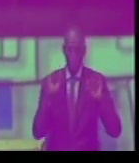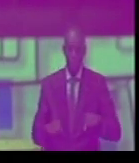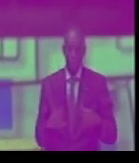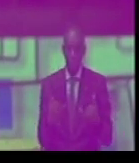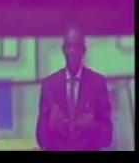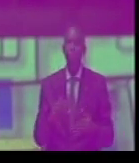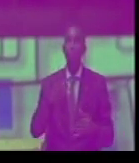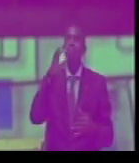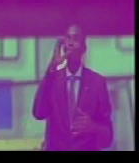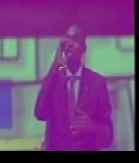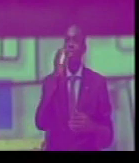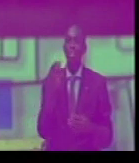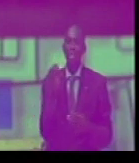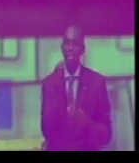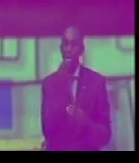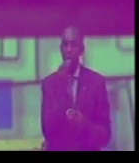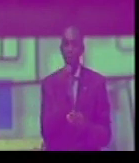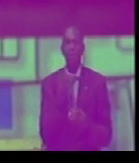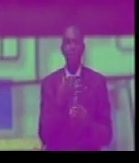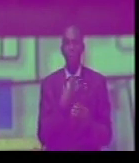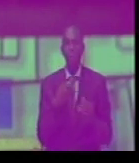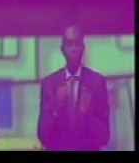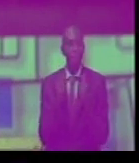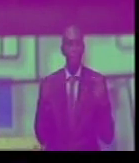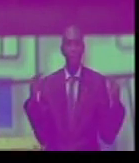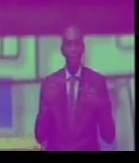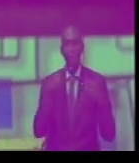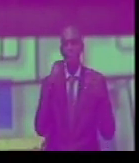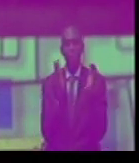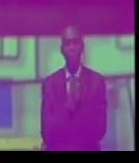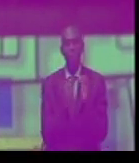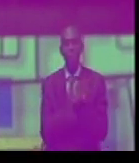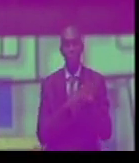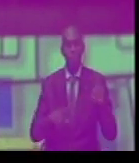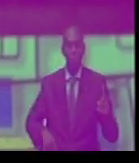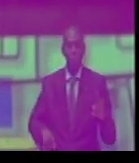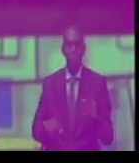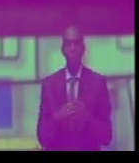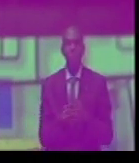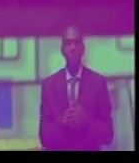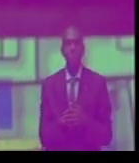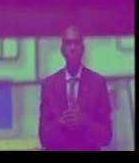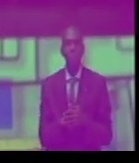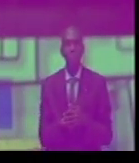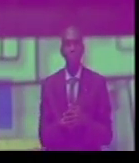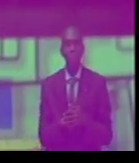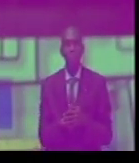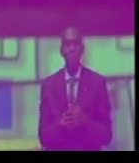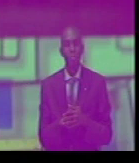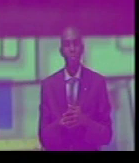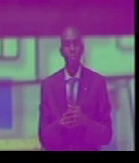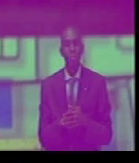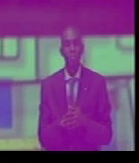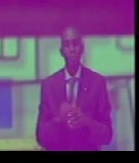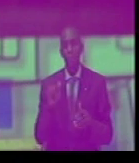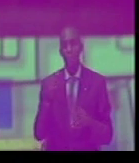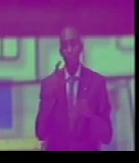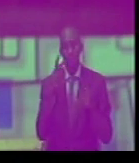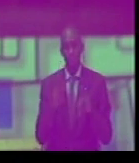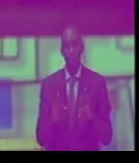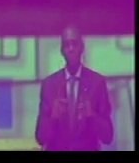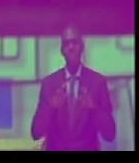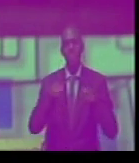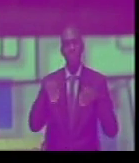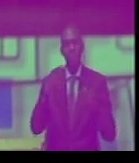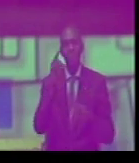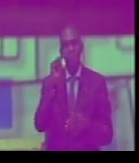and now she can drink, she can eat, she can swallow without any pain. Praise the Lord. Olabi